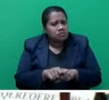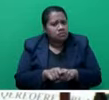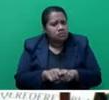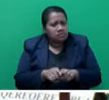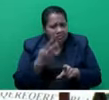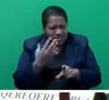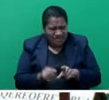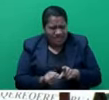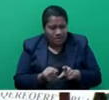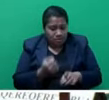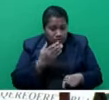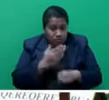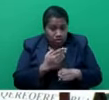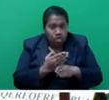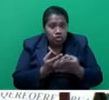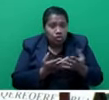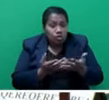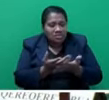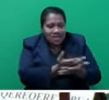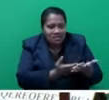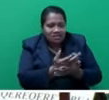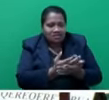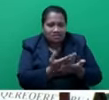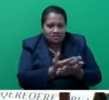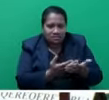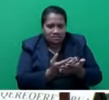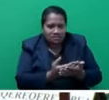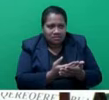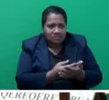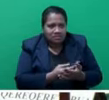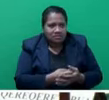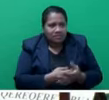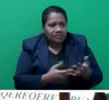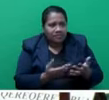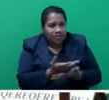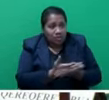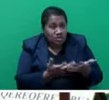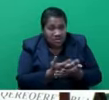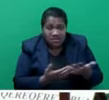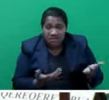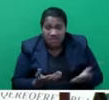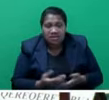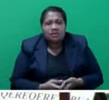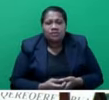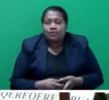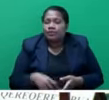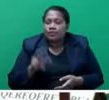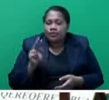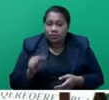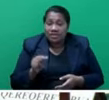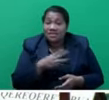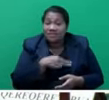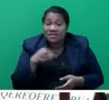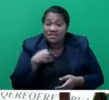work to consultants. Consultants, invariably, Mr. Speaker, are not necessarily bad. You need, ministries